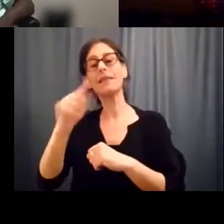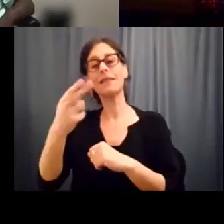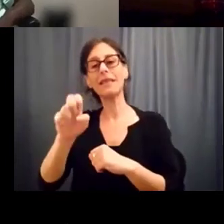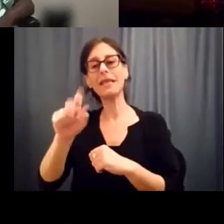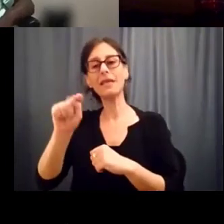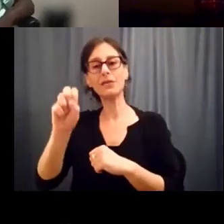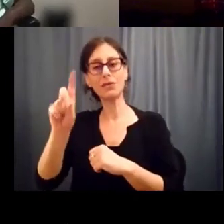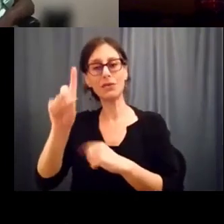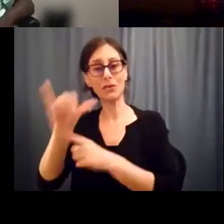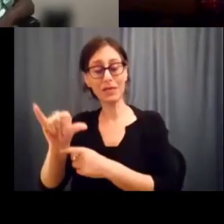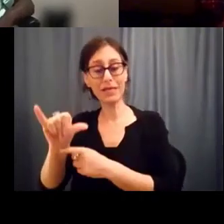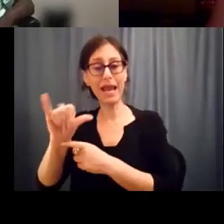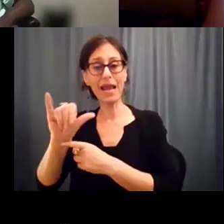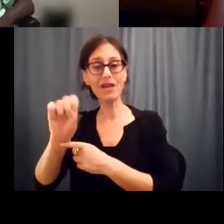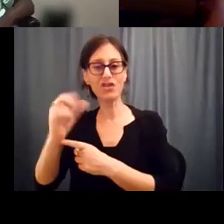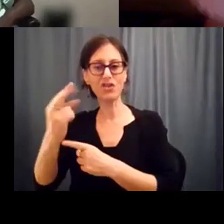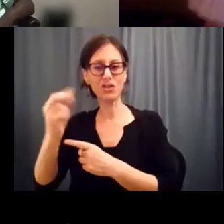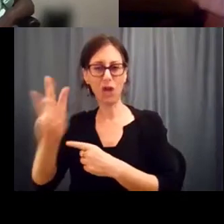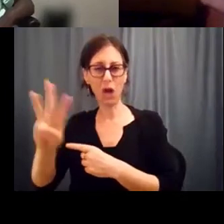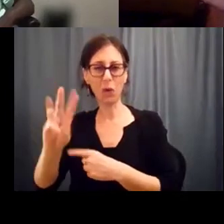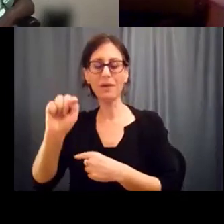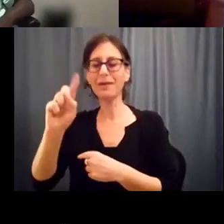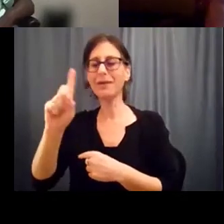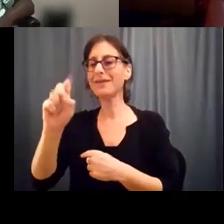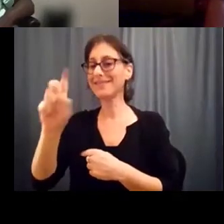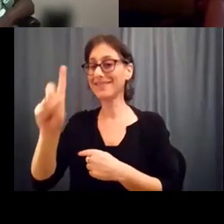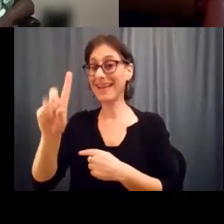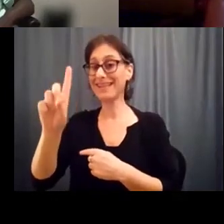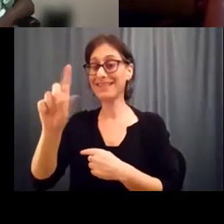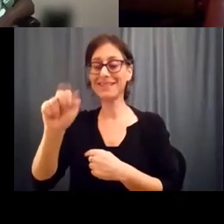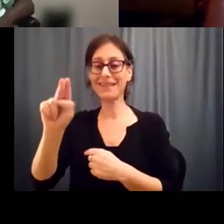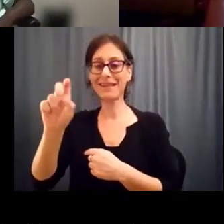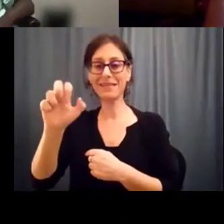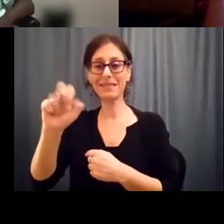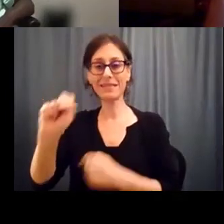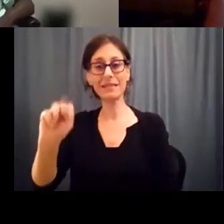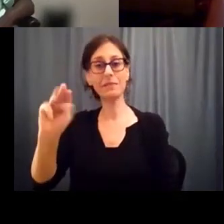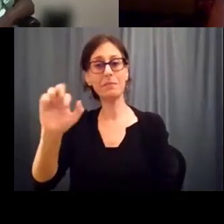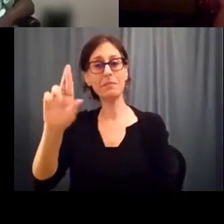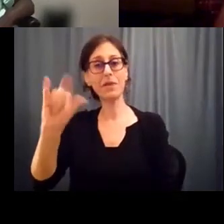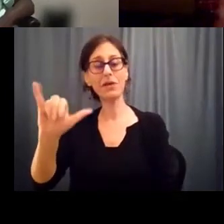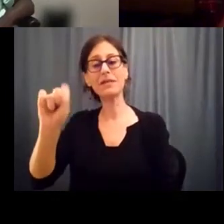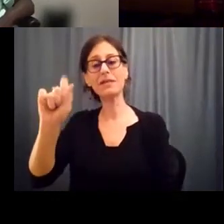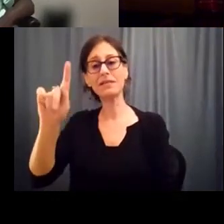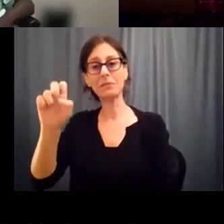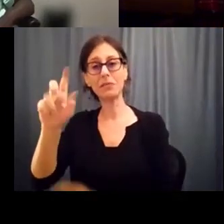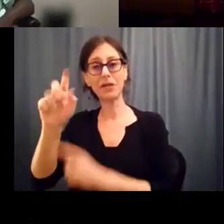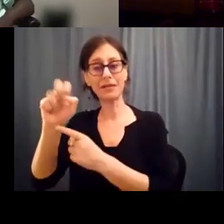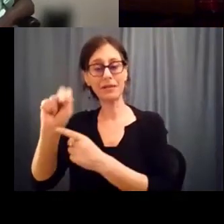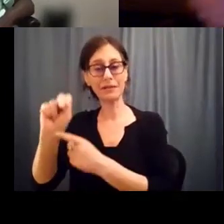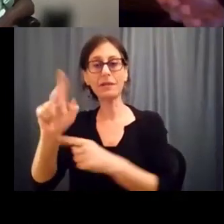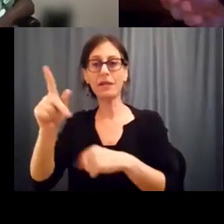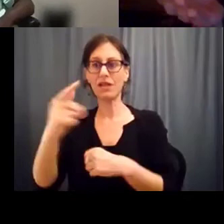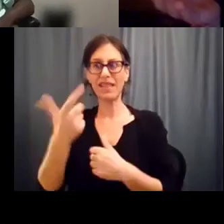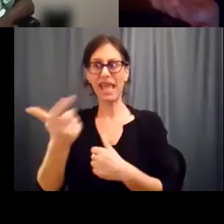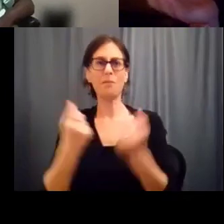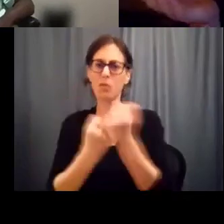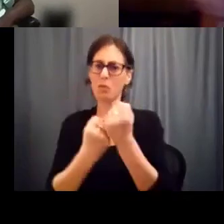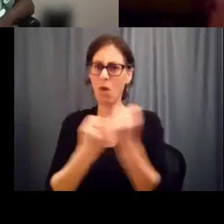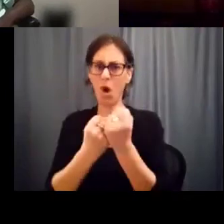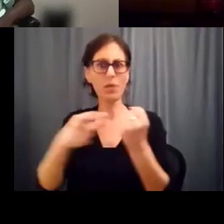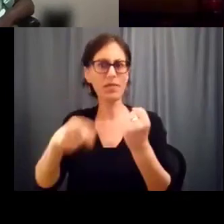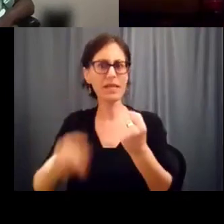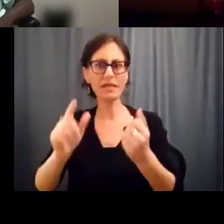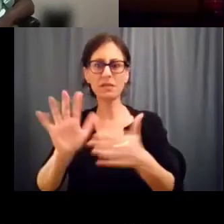and Mary Steenburgen, who were really just like proponents of the film, like when we wanted to have AJ